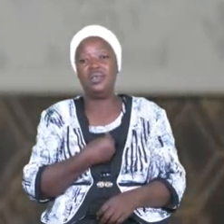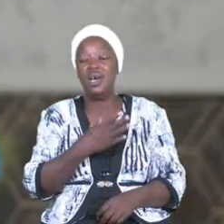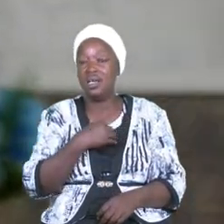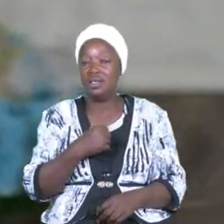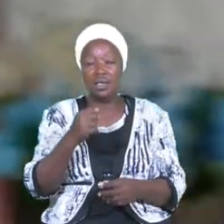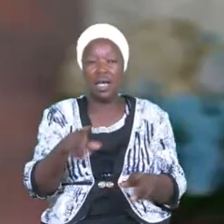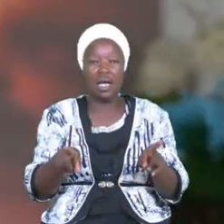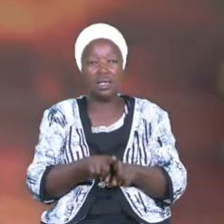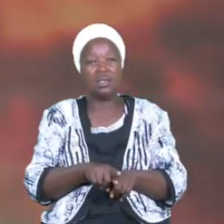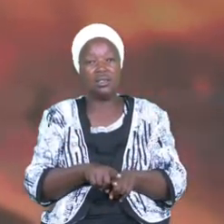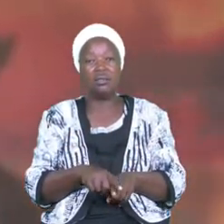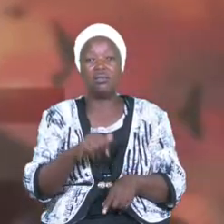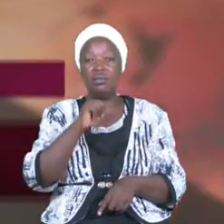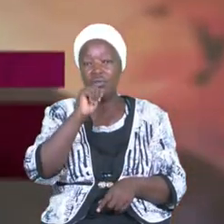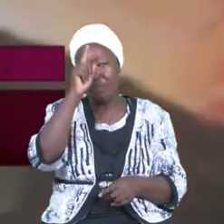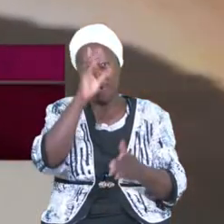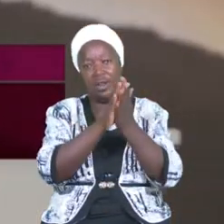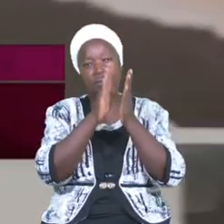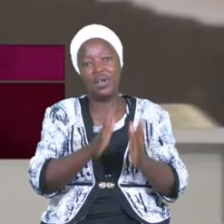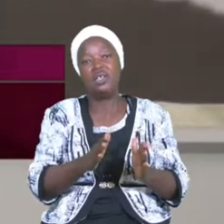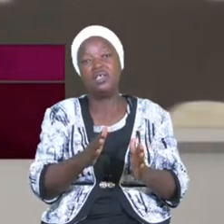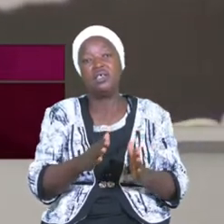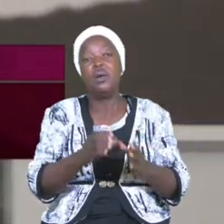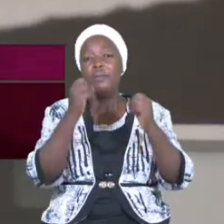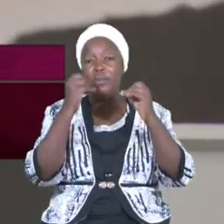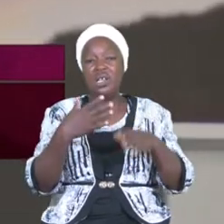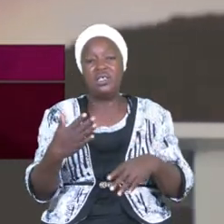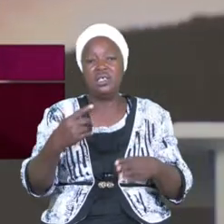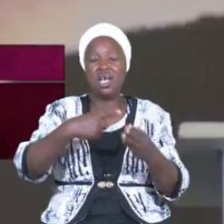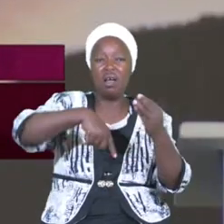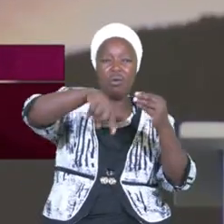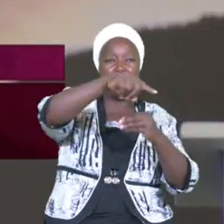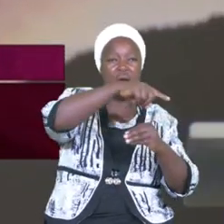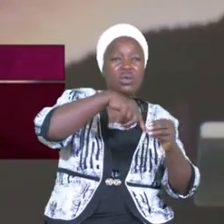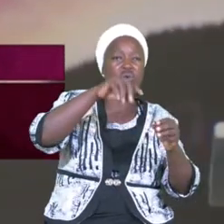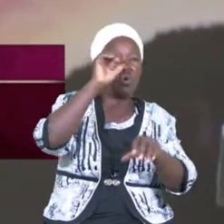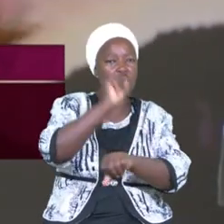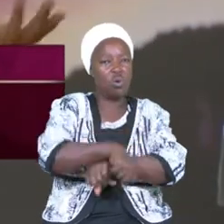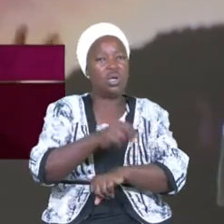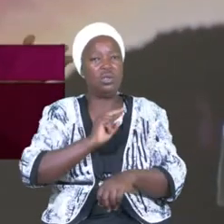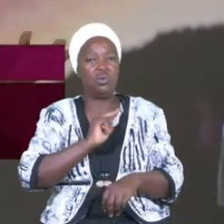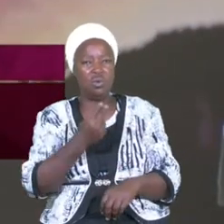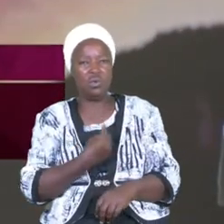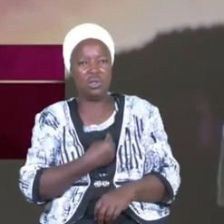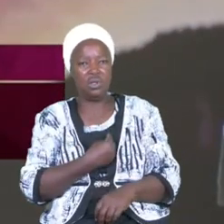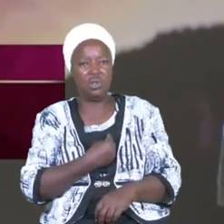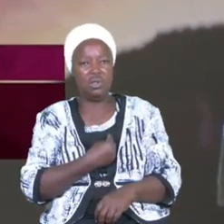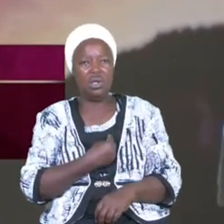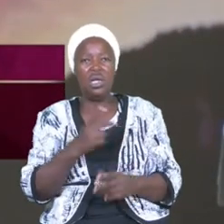unbelievers. Many things around conquered us. Then we